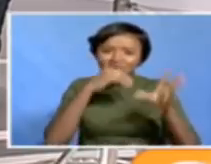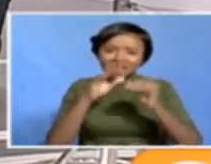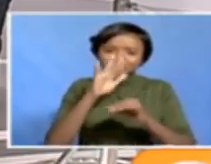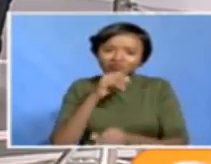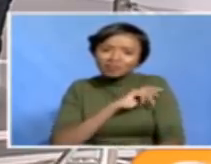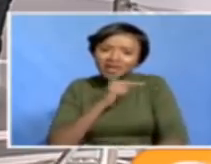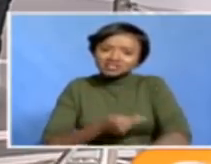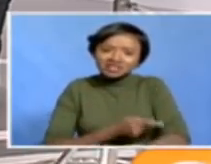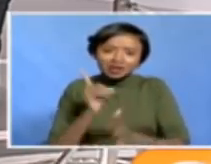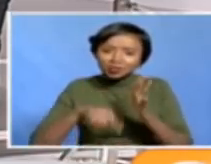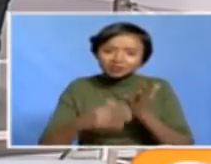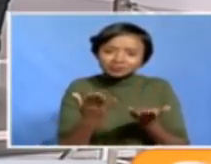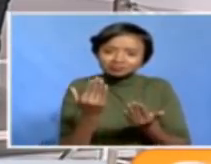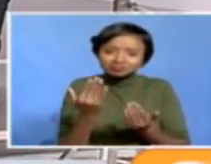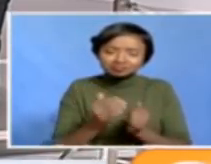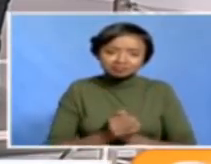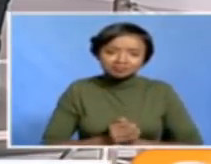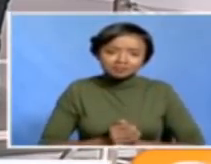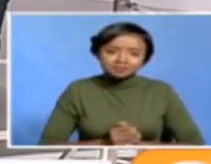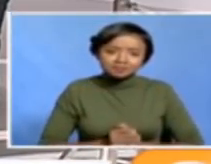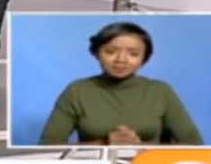are?